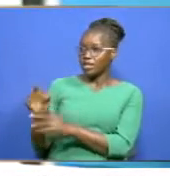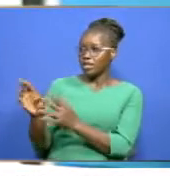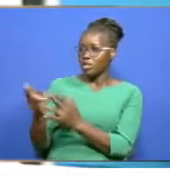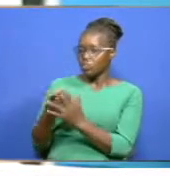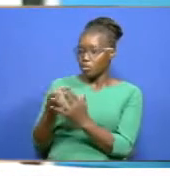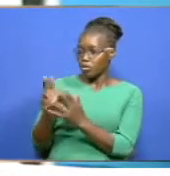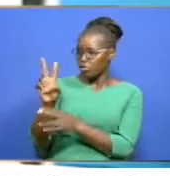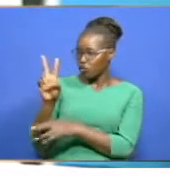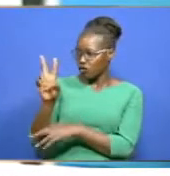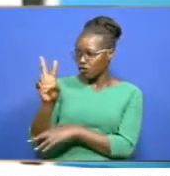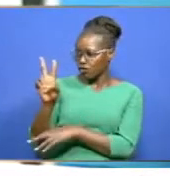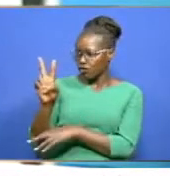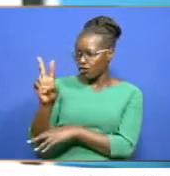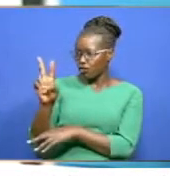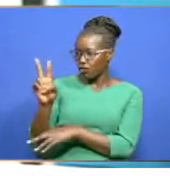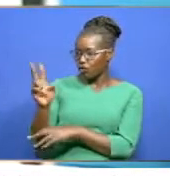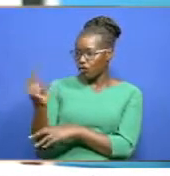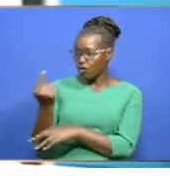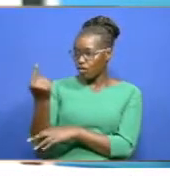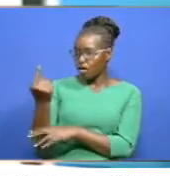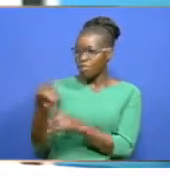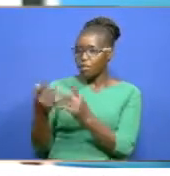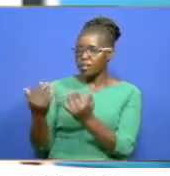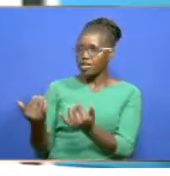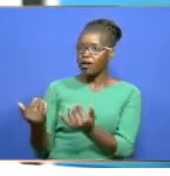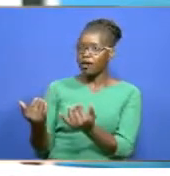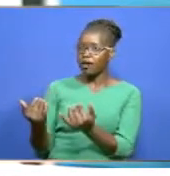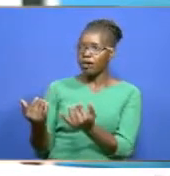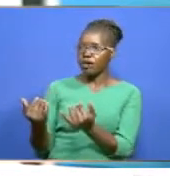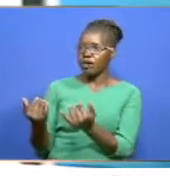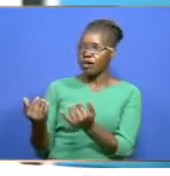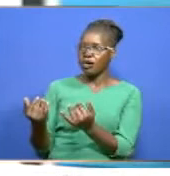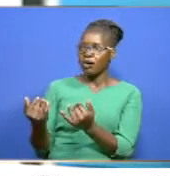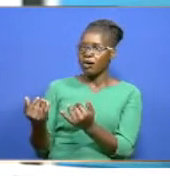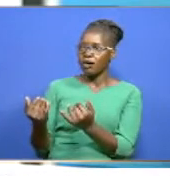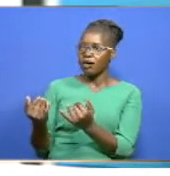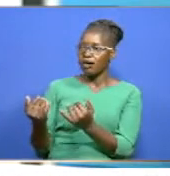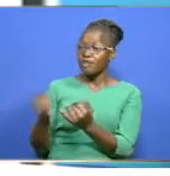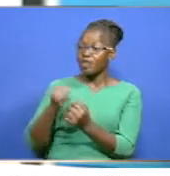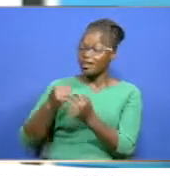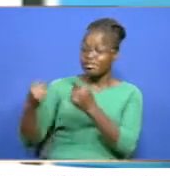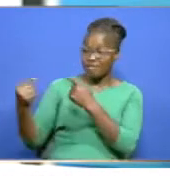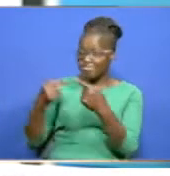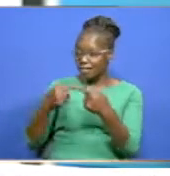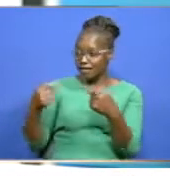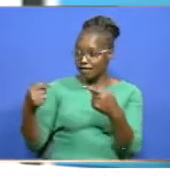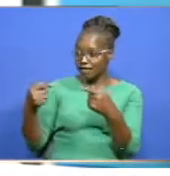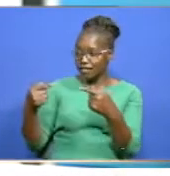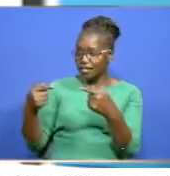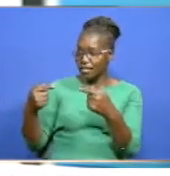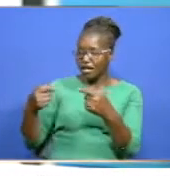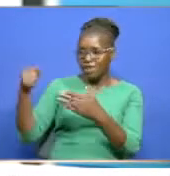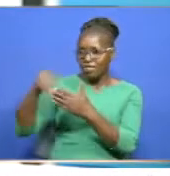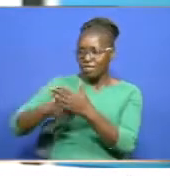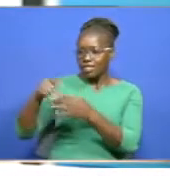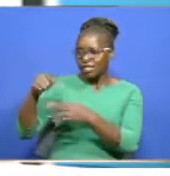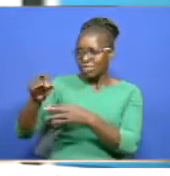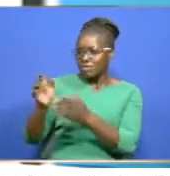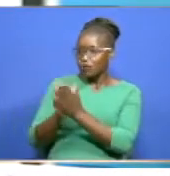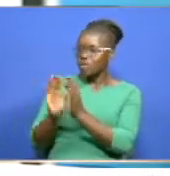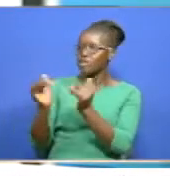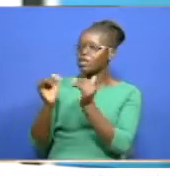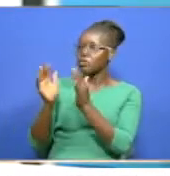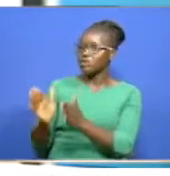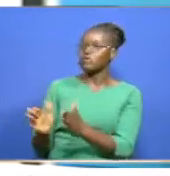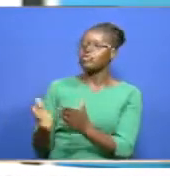political rivals. Mm-hmm. But now we have now political rivals fighting among themselves with a new entrant. Uh-huh. So the